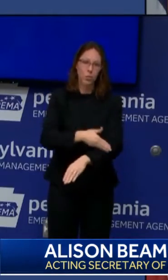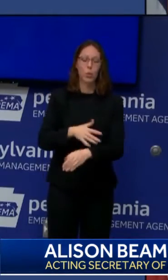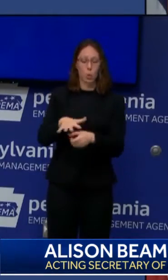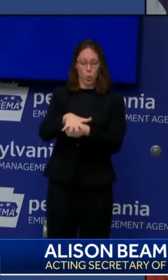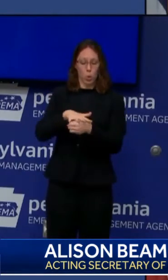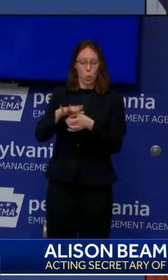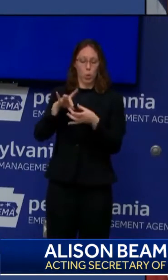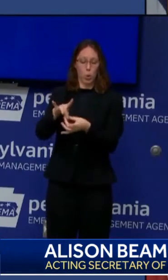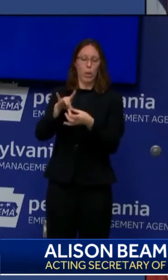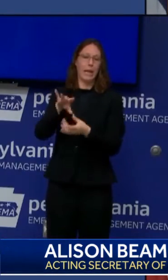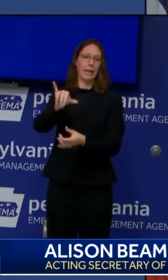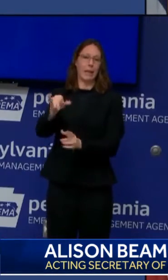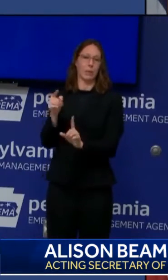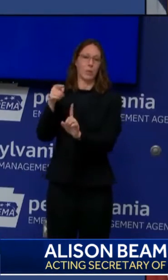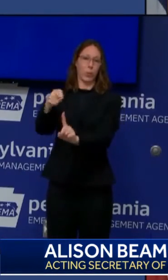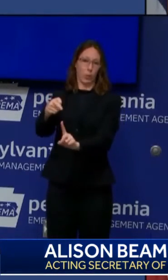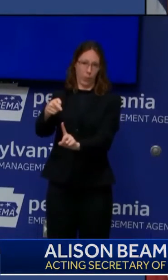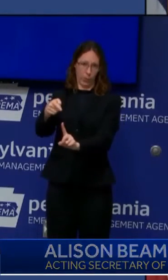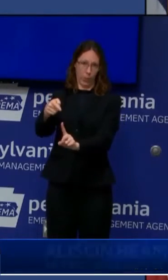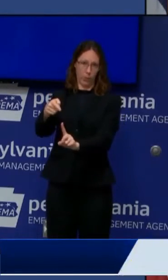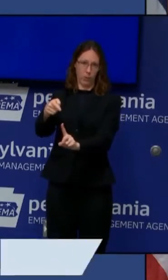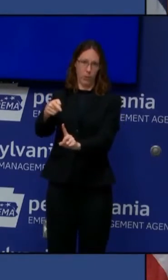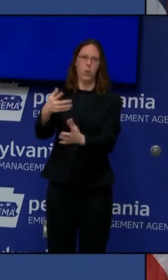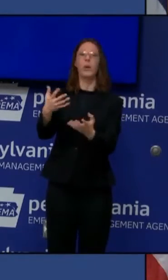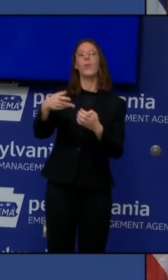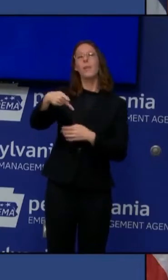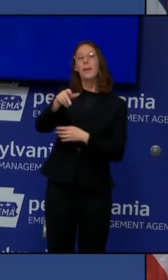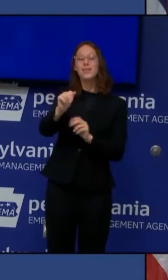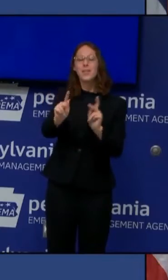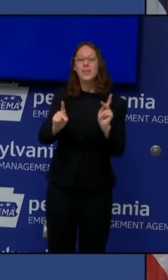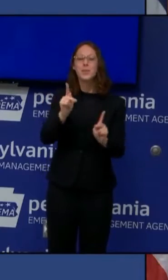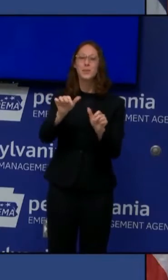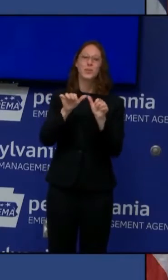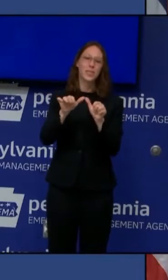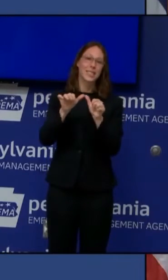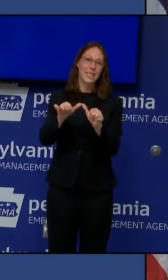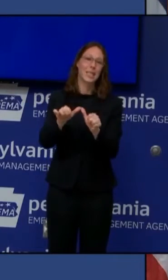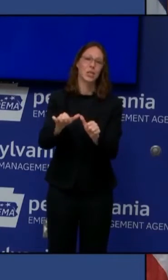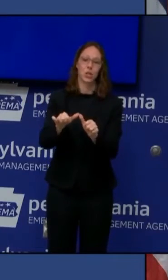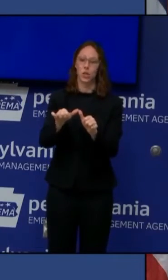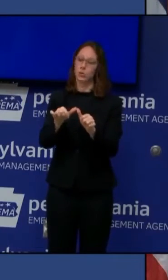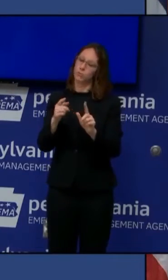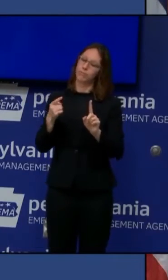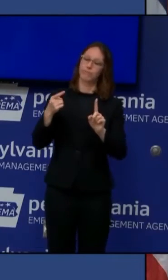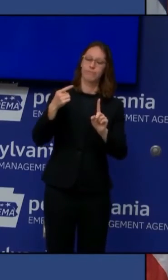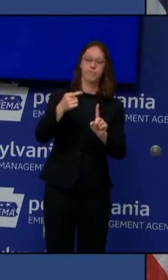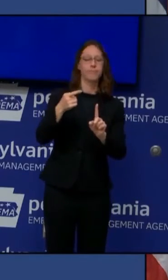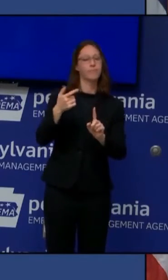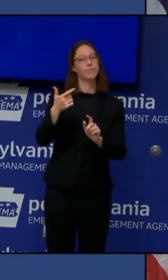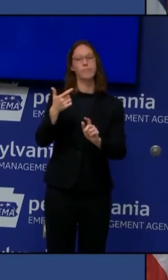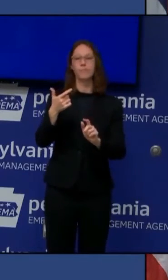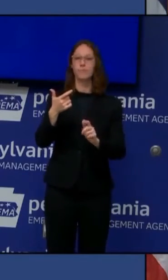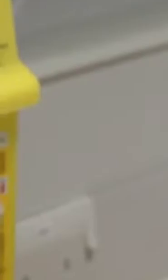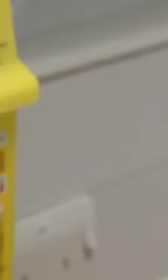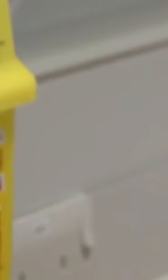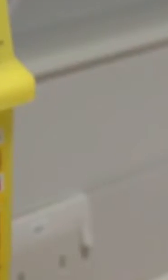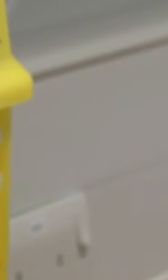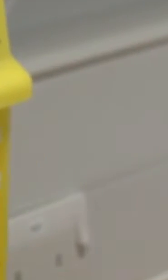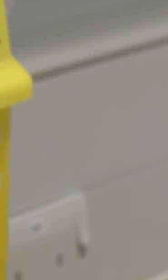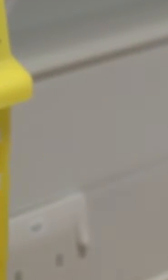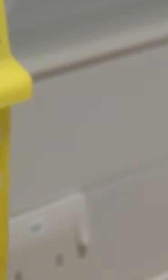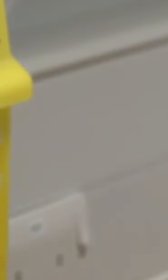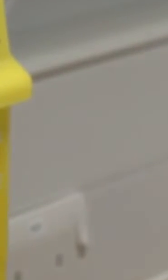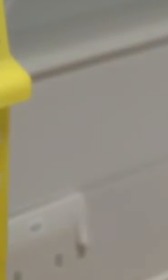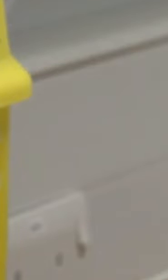is the ultimate goal in making sure that Pennsylvanians continue to keep the interest in the vaccine and we actually secure that critical